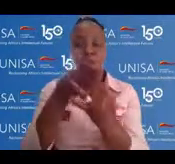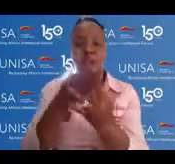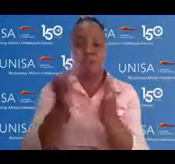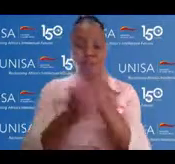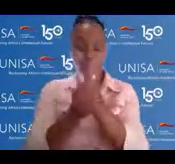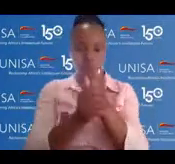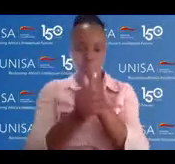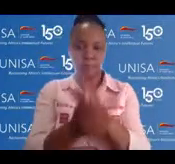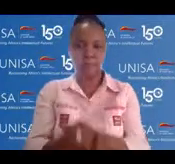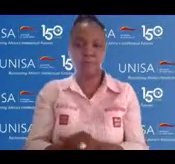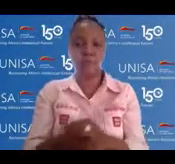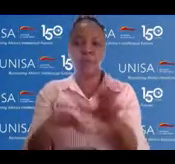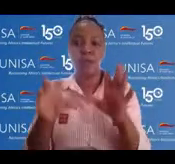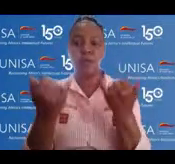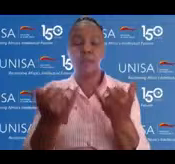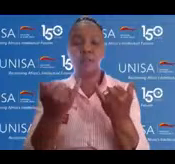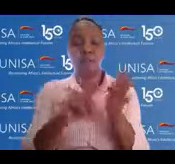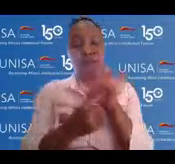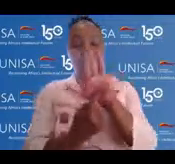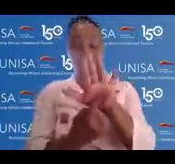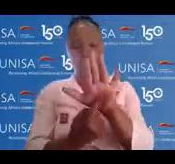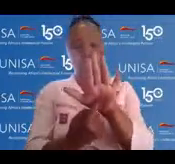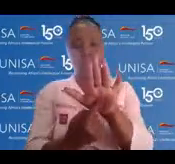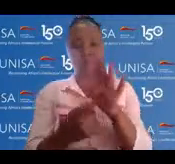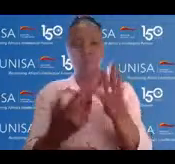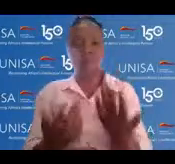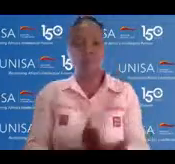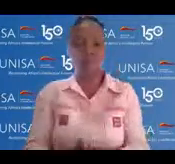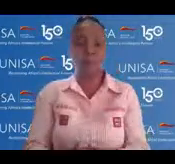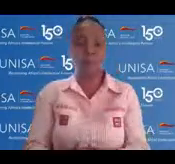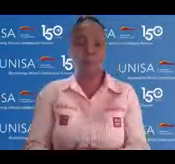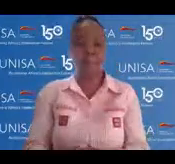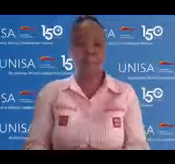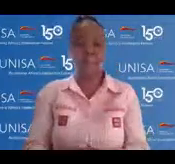going to demonstrate to you